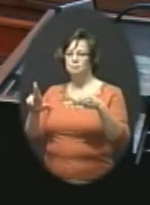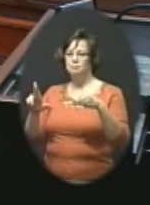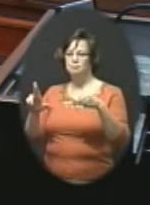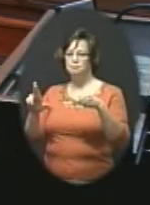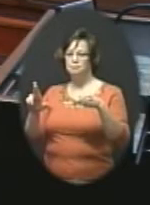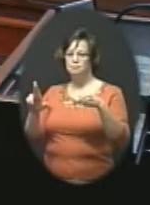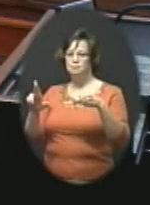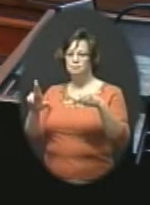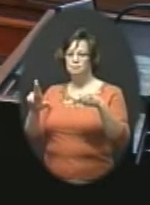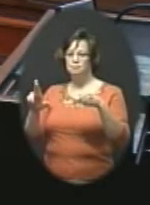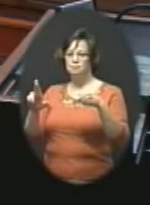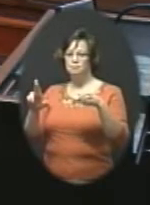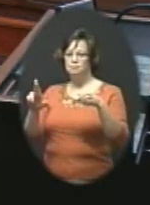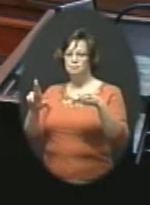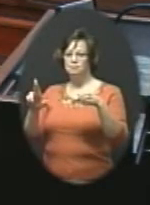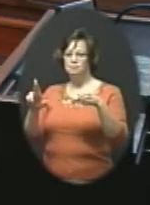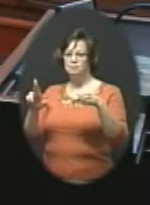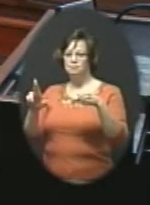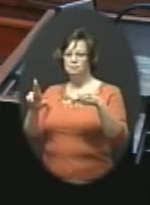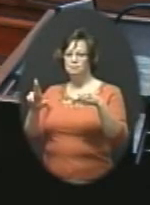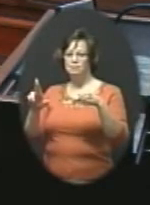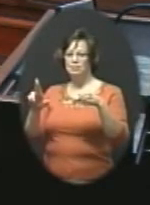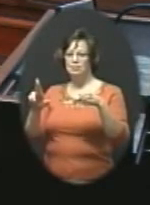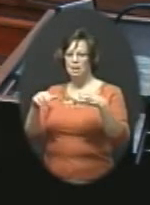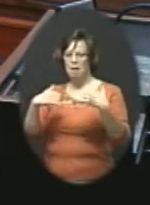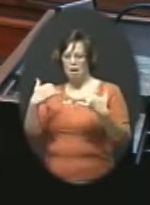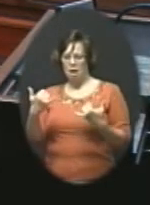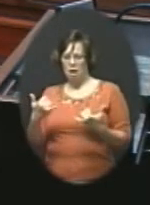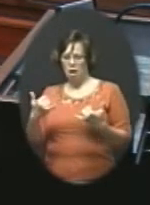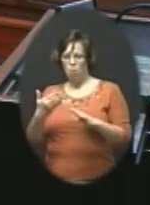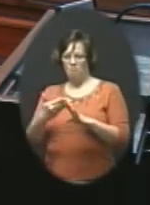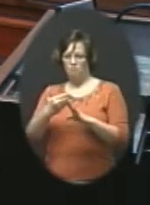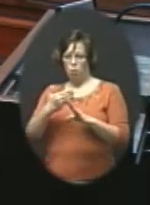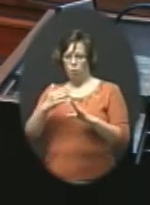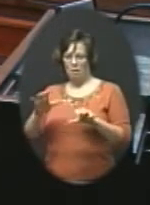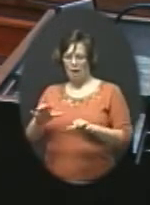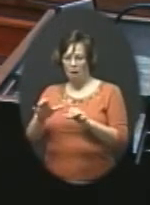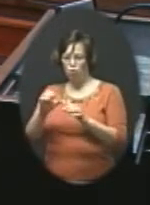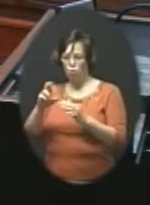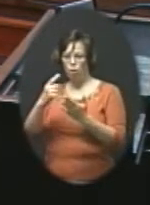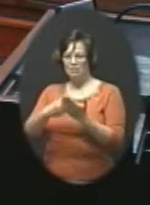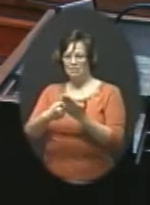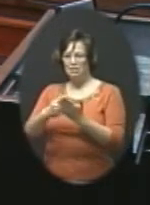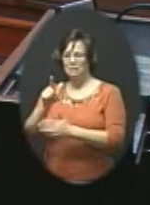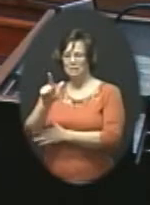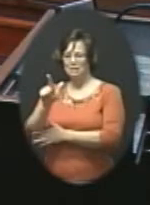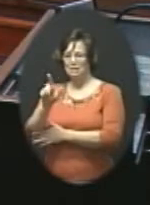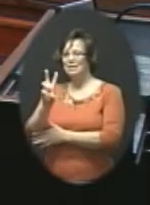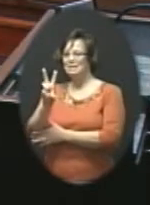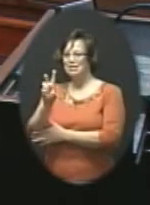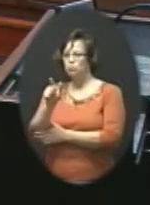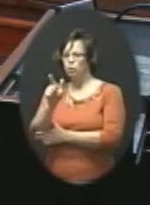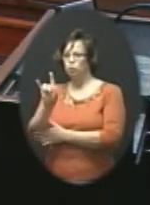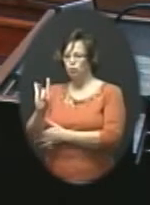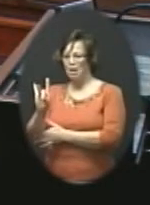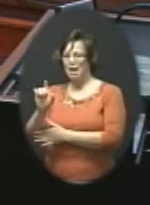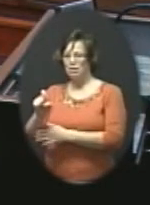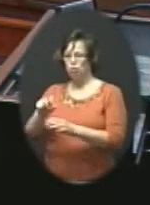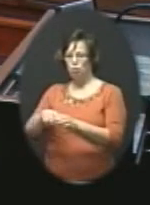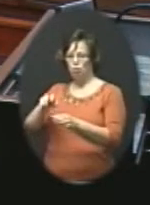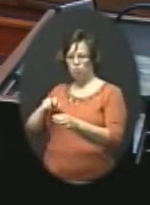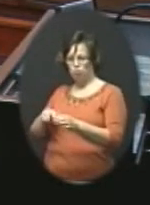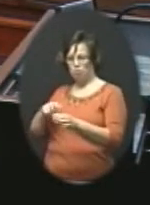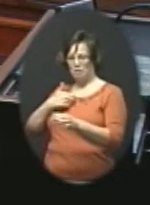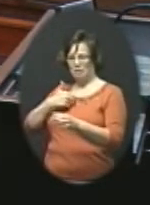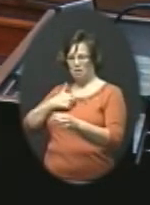All right. Madam President, before we take action or discuss 6.28, I need to recuse myself